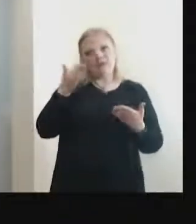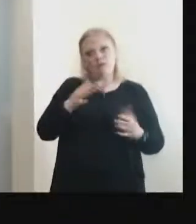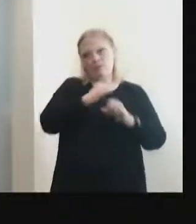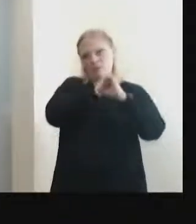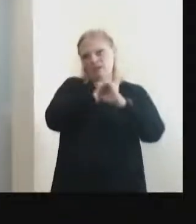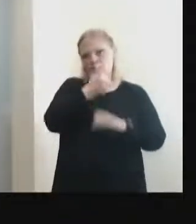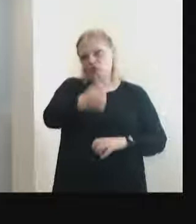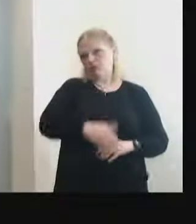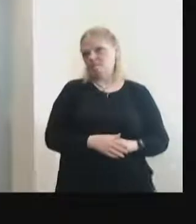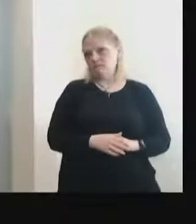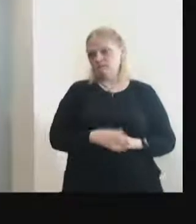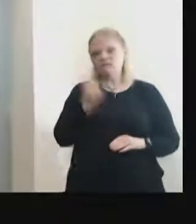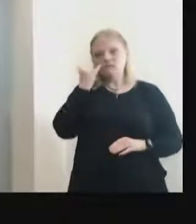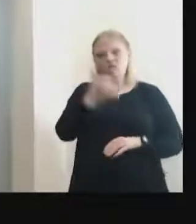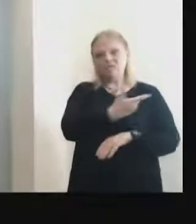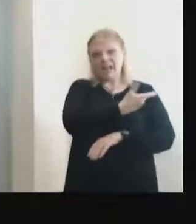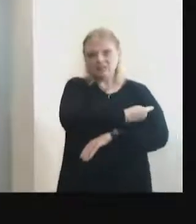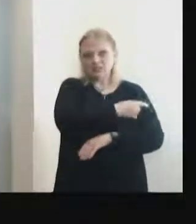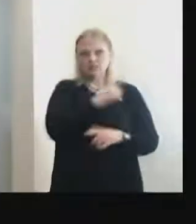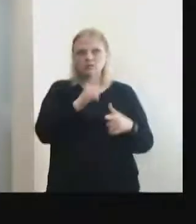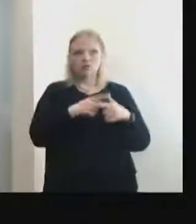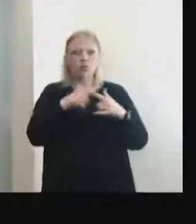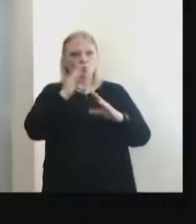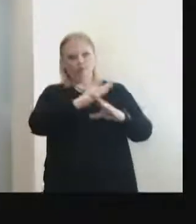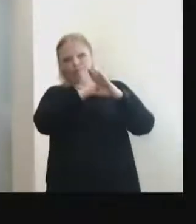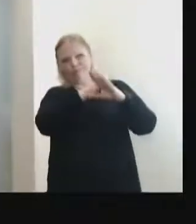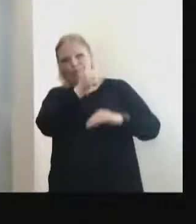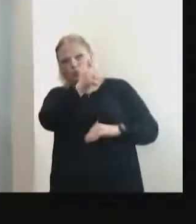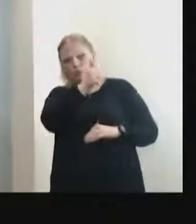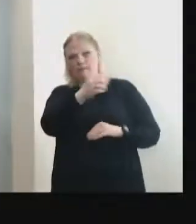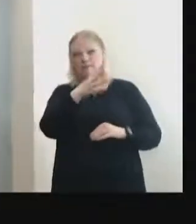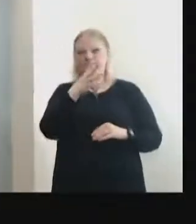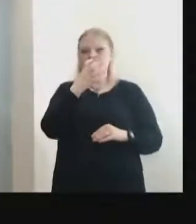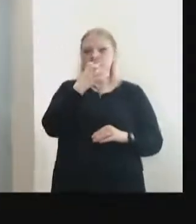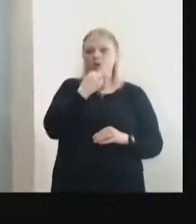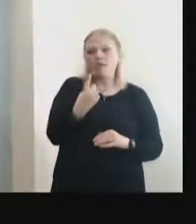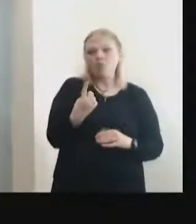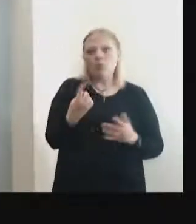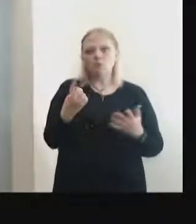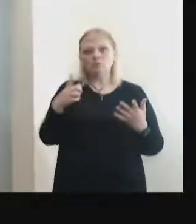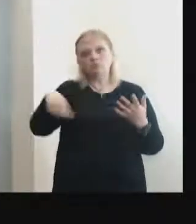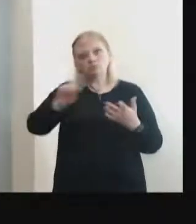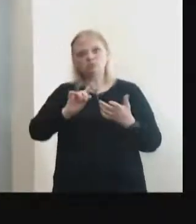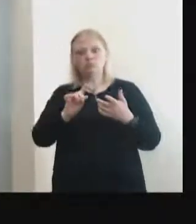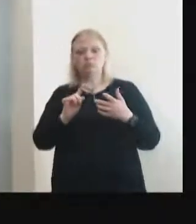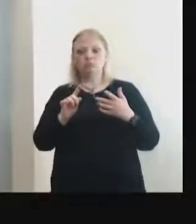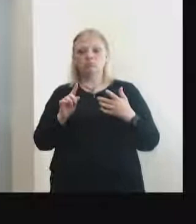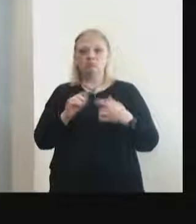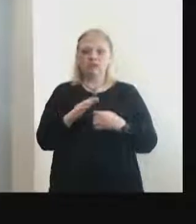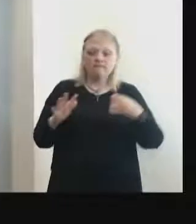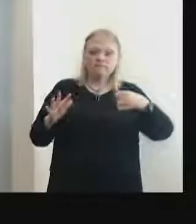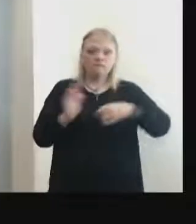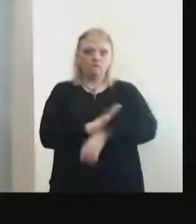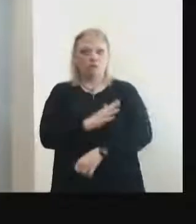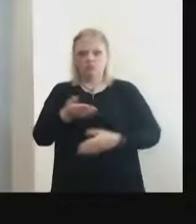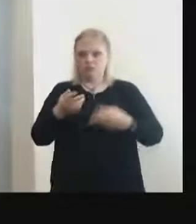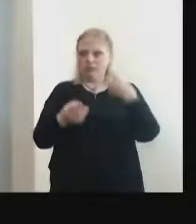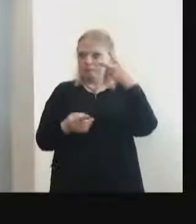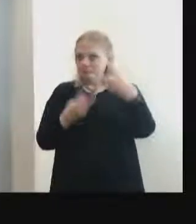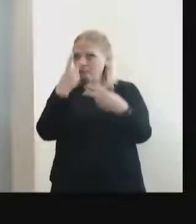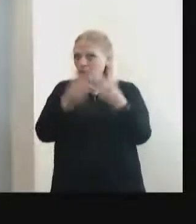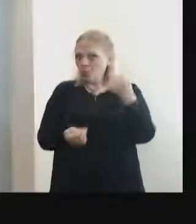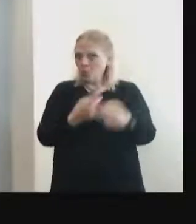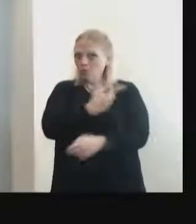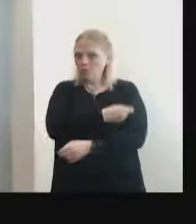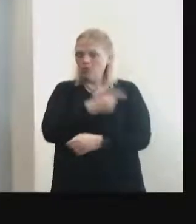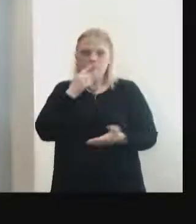yourself. If you get vaccinated, you will protect yourself, you will protect your loved ones, and get fully vaccinated, and the proof is in the